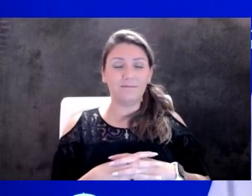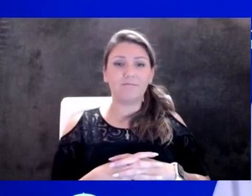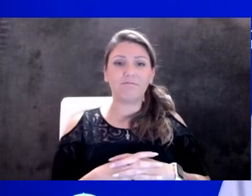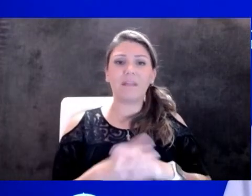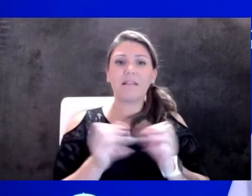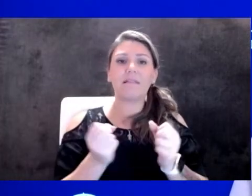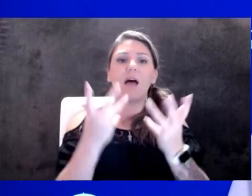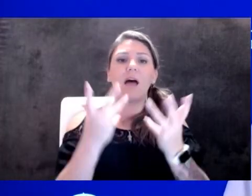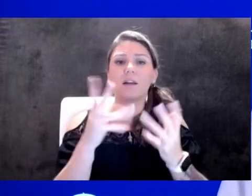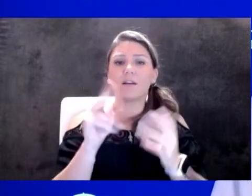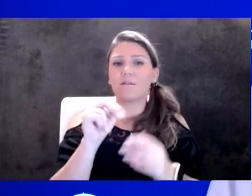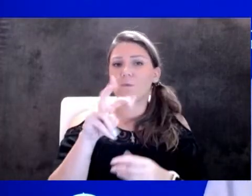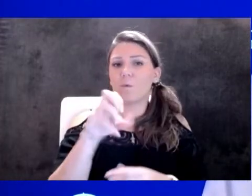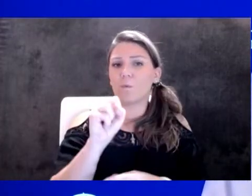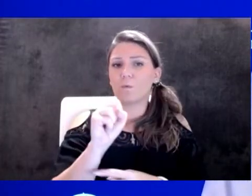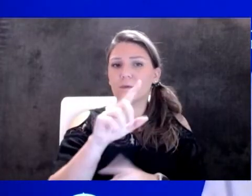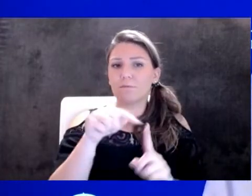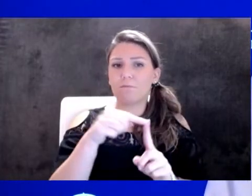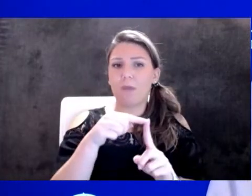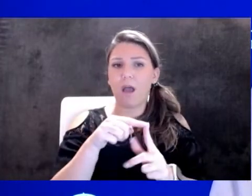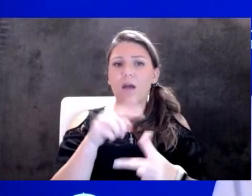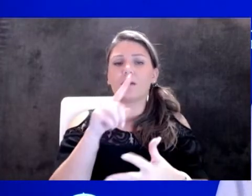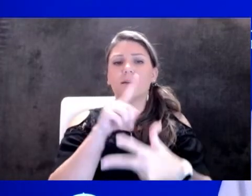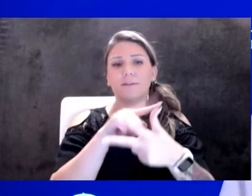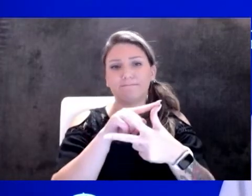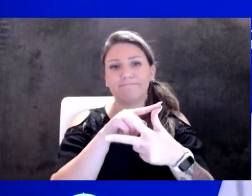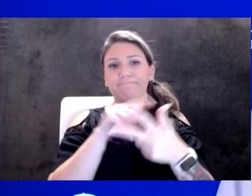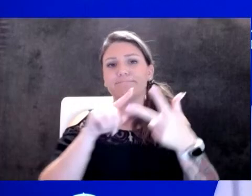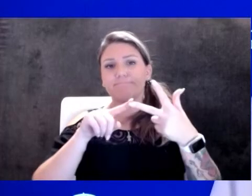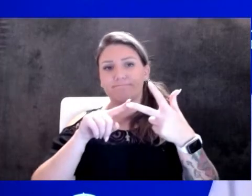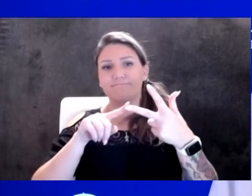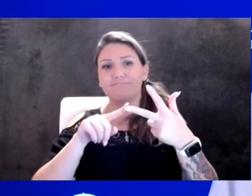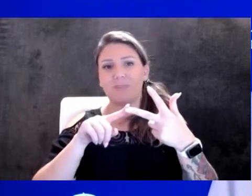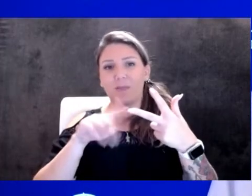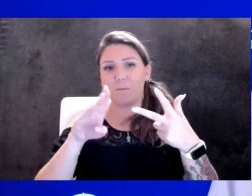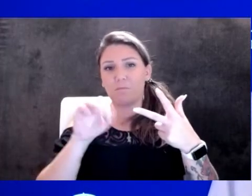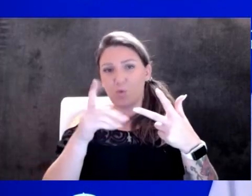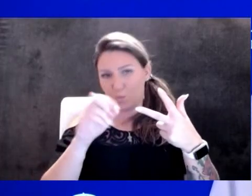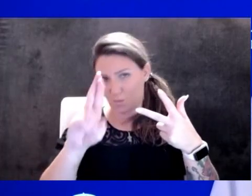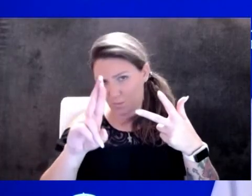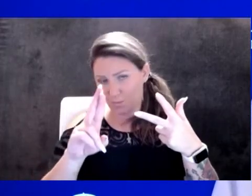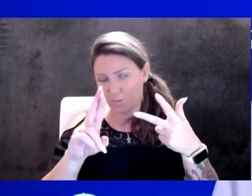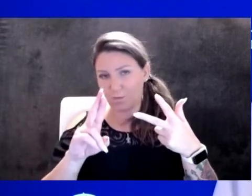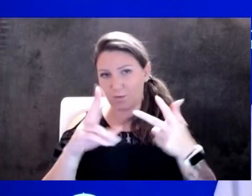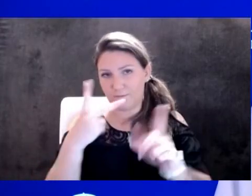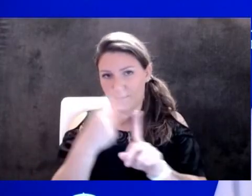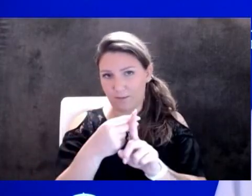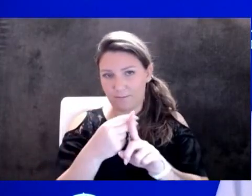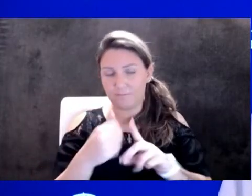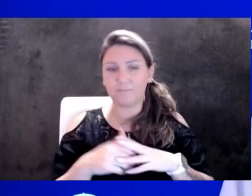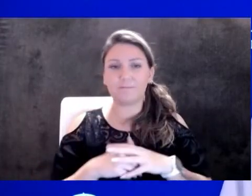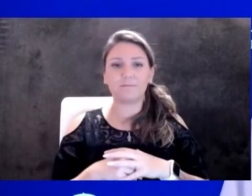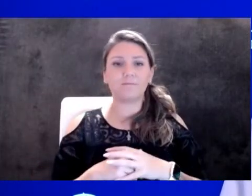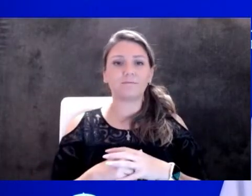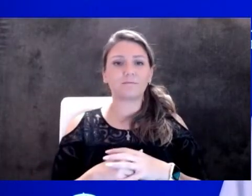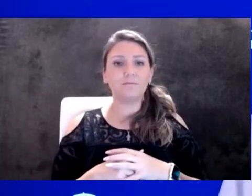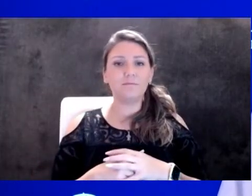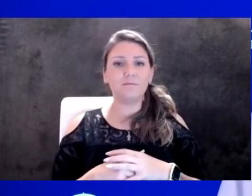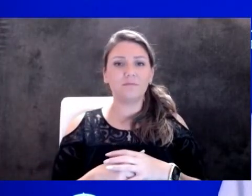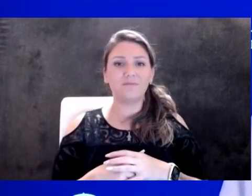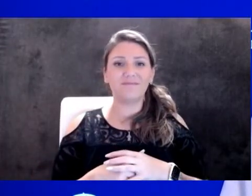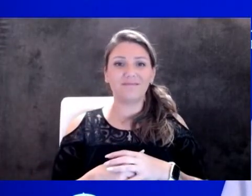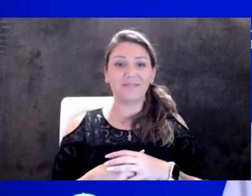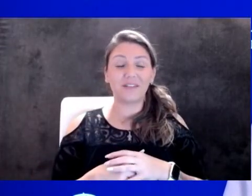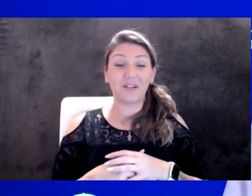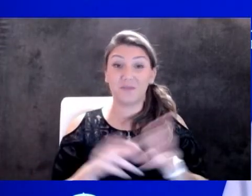coming up soon about Moderna and Johnson & Johnson booster dosing. So we'll be ready to report on